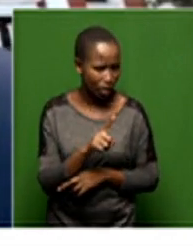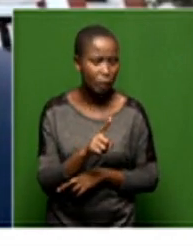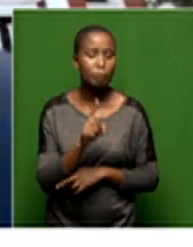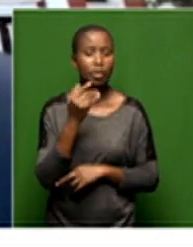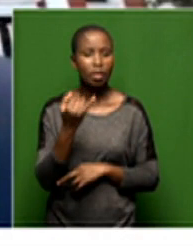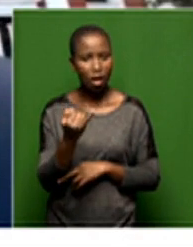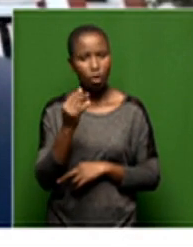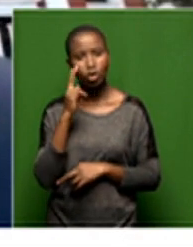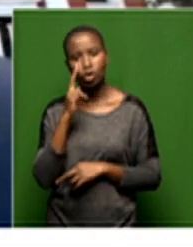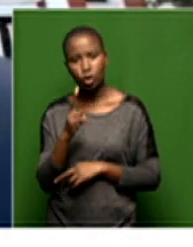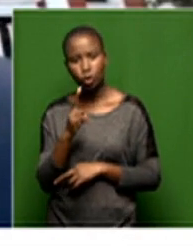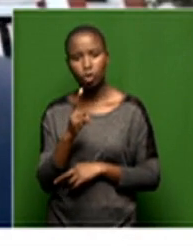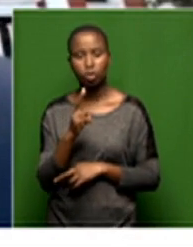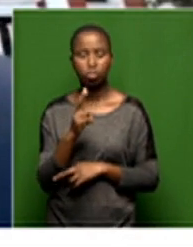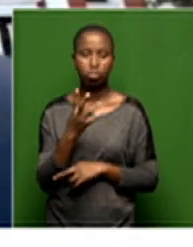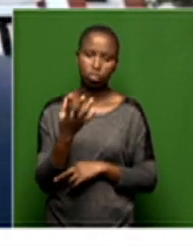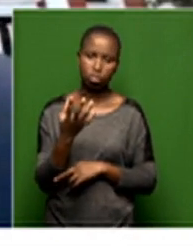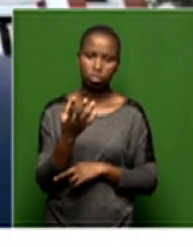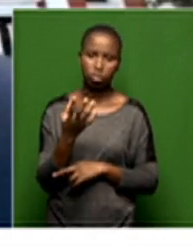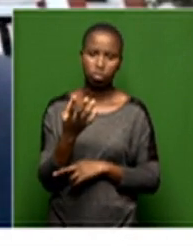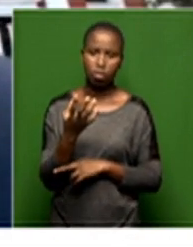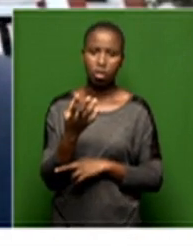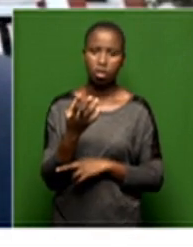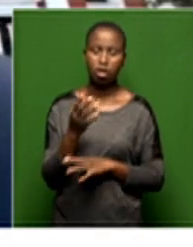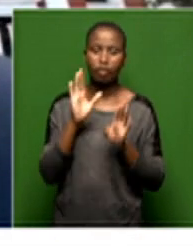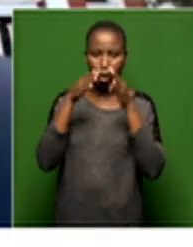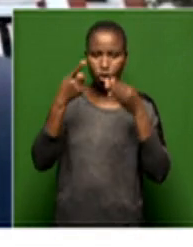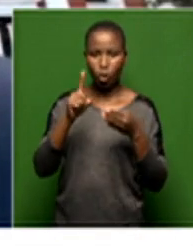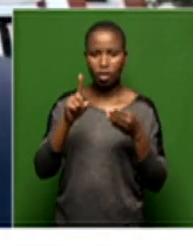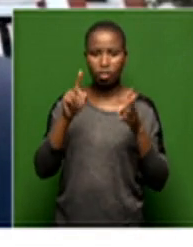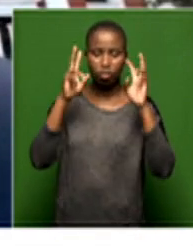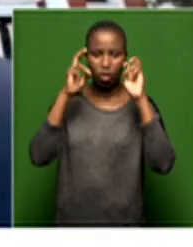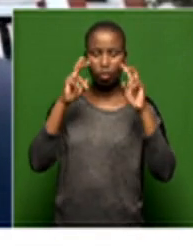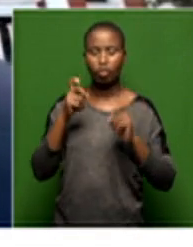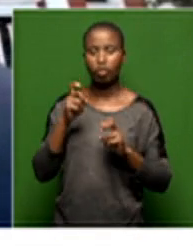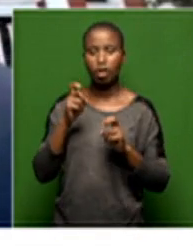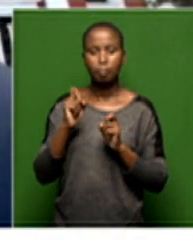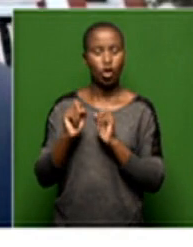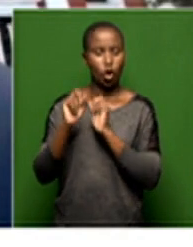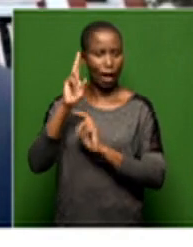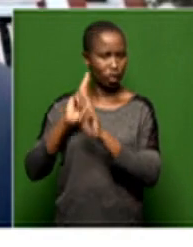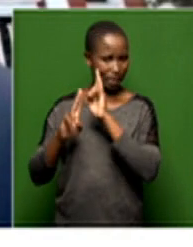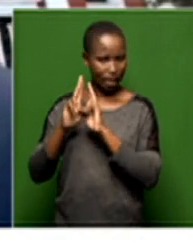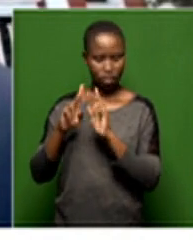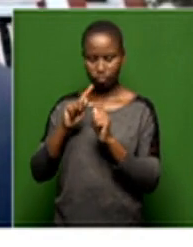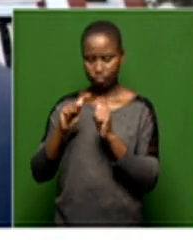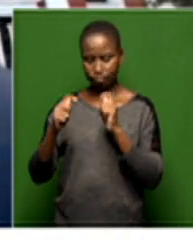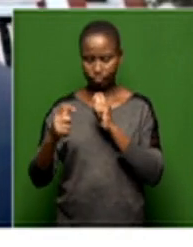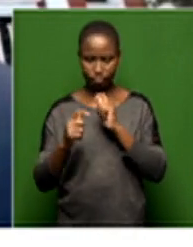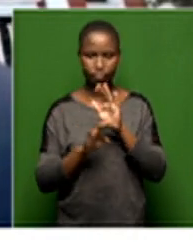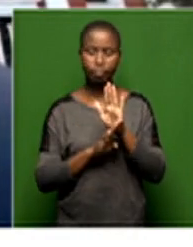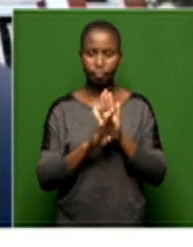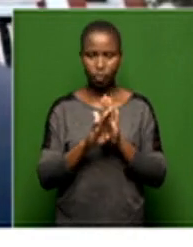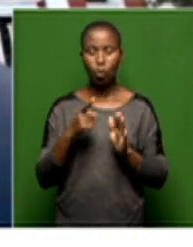and taking up vigorously the issue of transforming the heritage landscape in our country. We've already briefed four